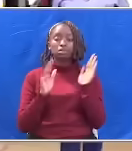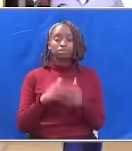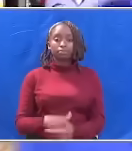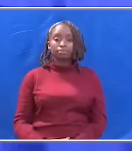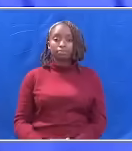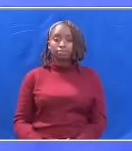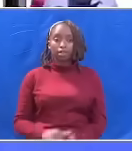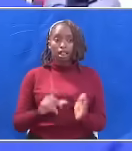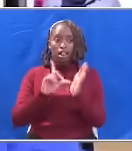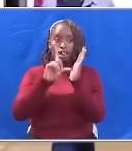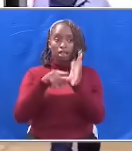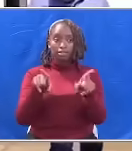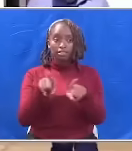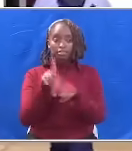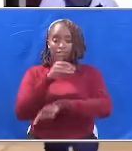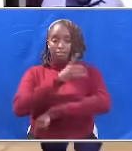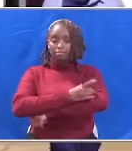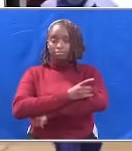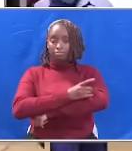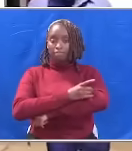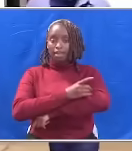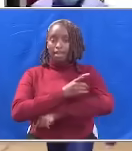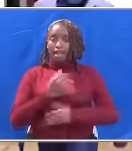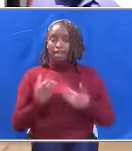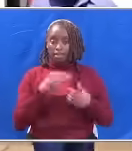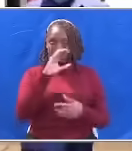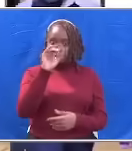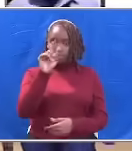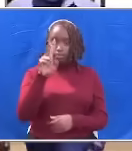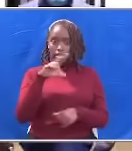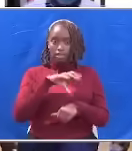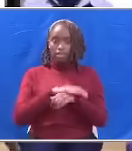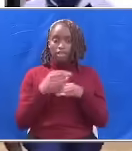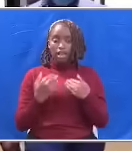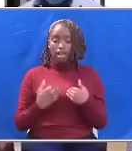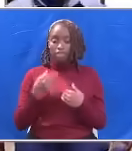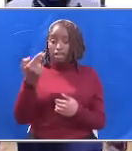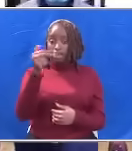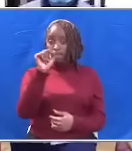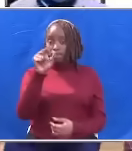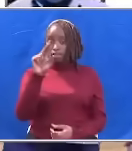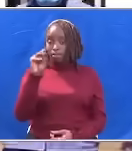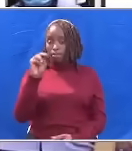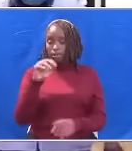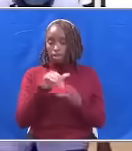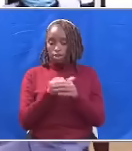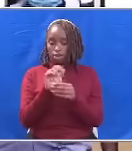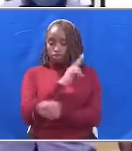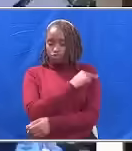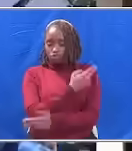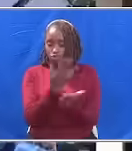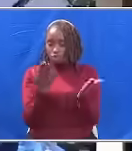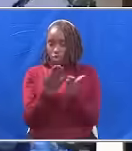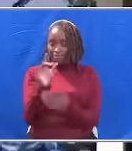And later on the same date, CCTV footage captures Hashim Dagane at a California hospital in Nairobi's Eastleigh area.